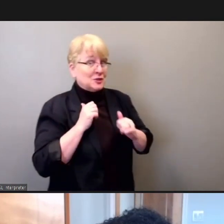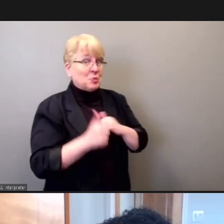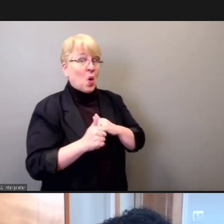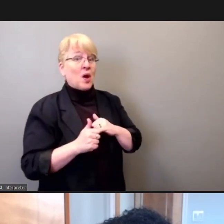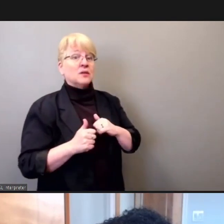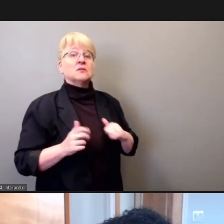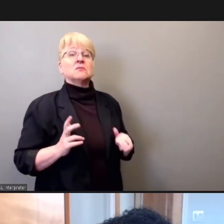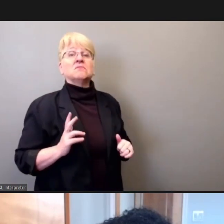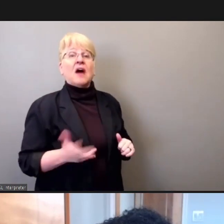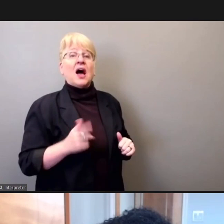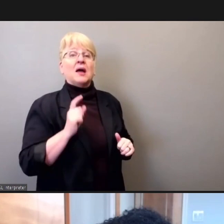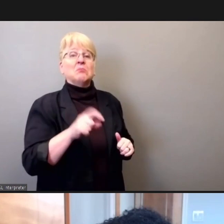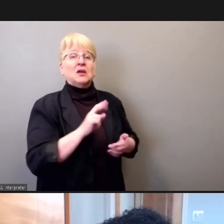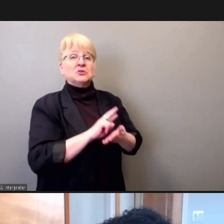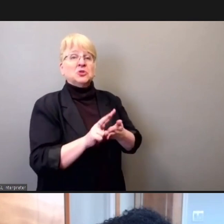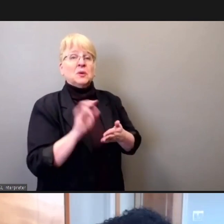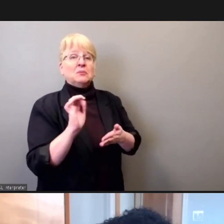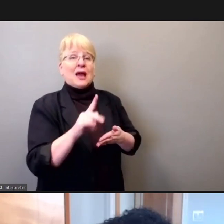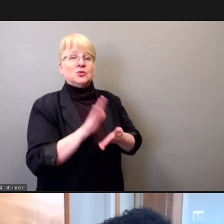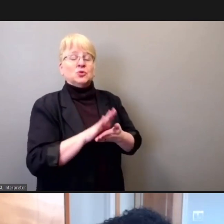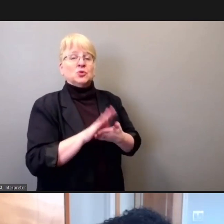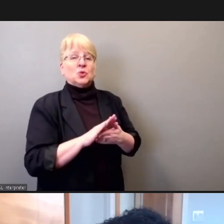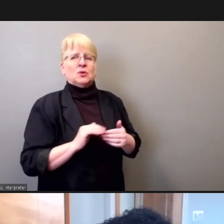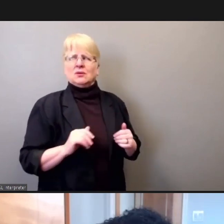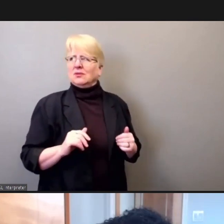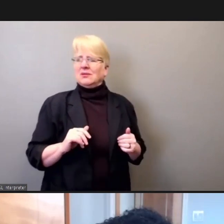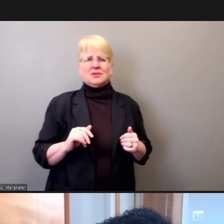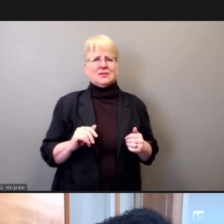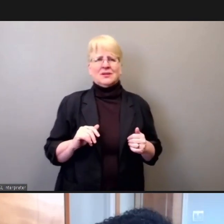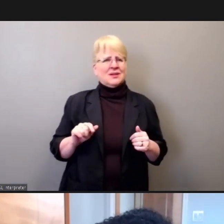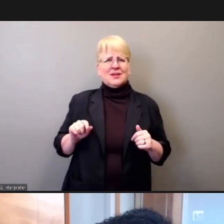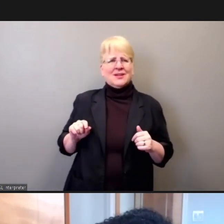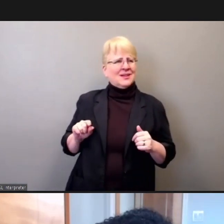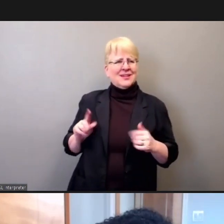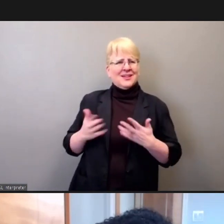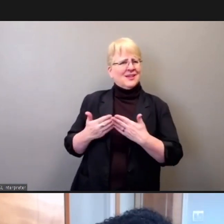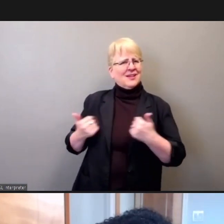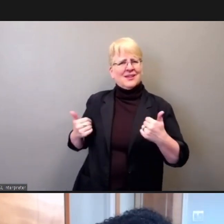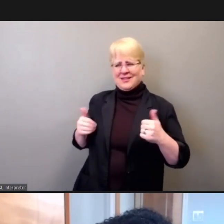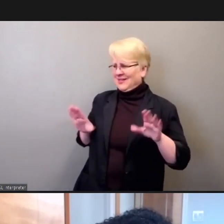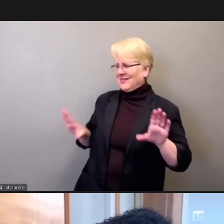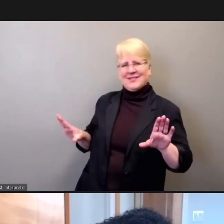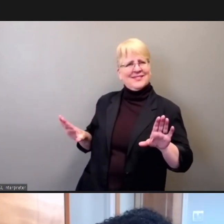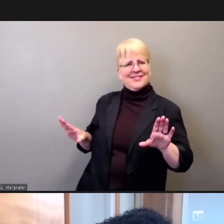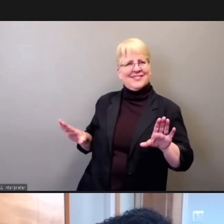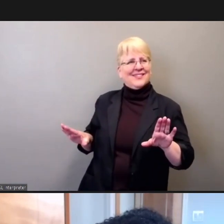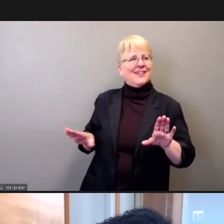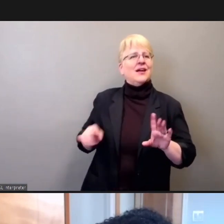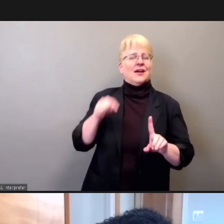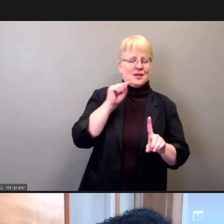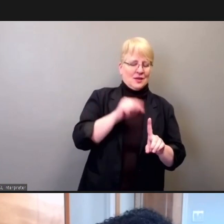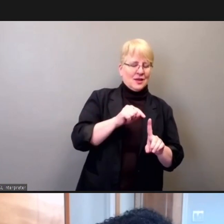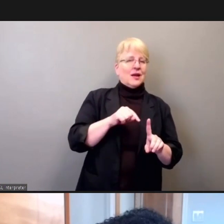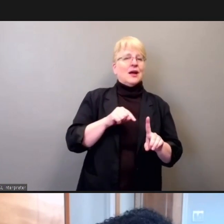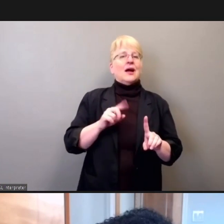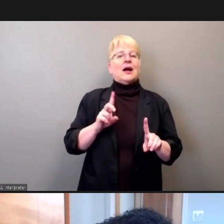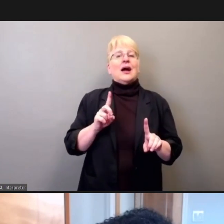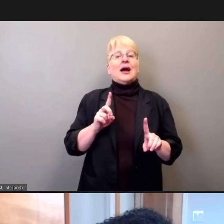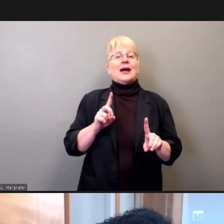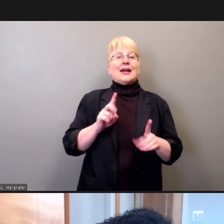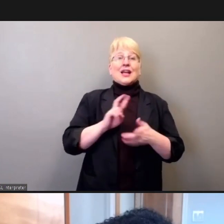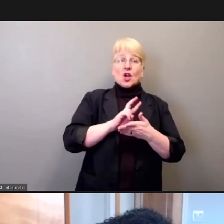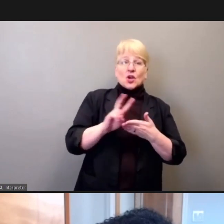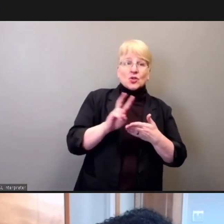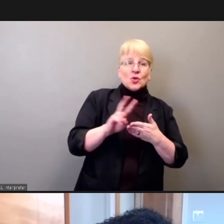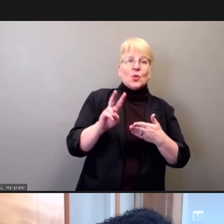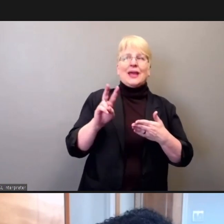to come back. They're connected in that same 2 week of data, and they're connected in a COVID